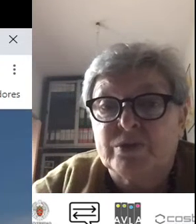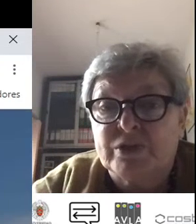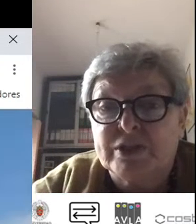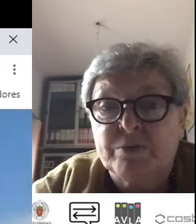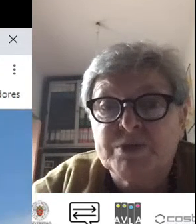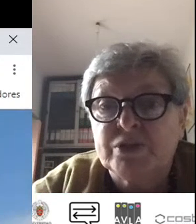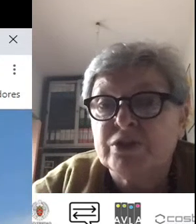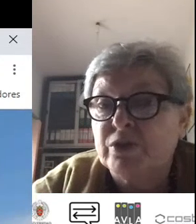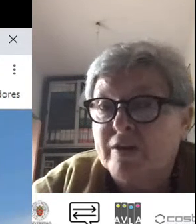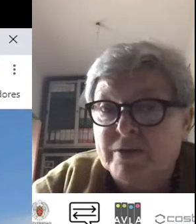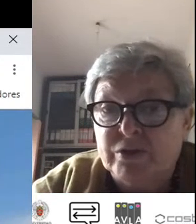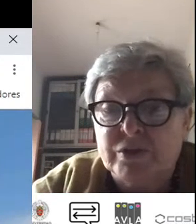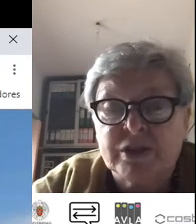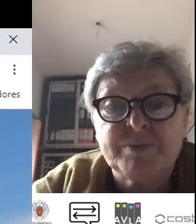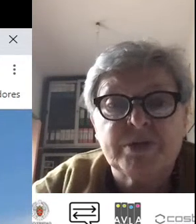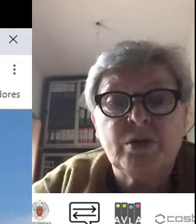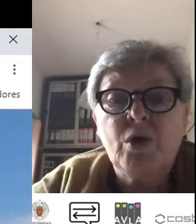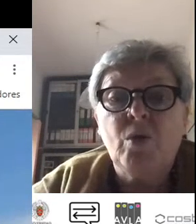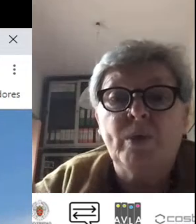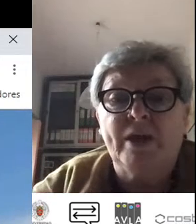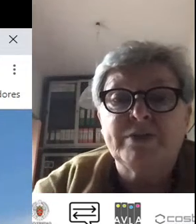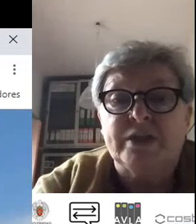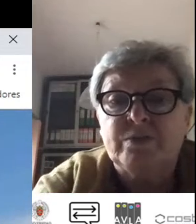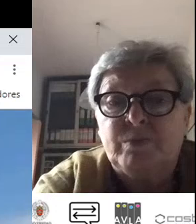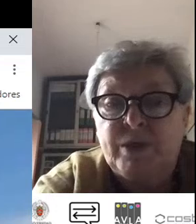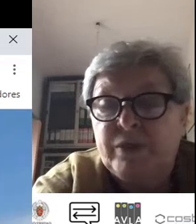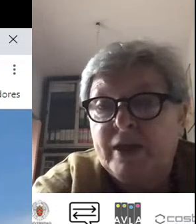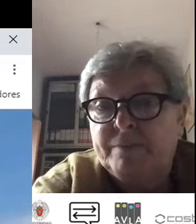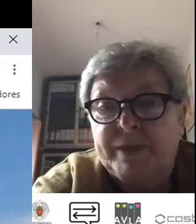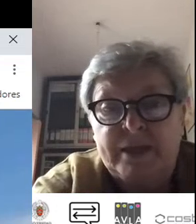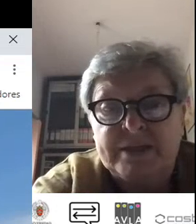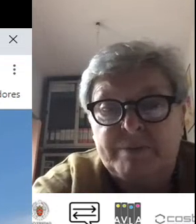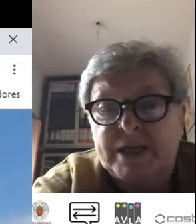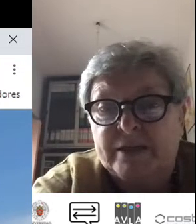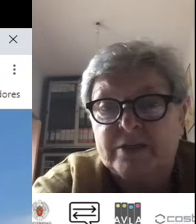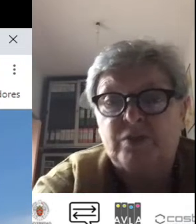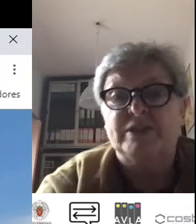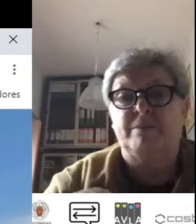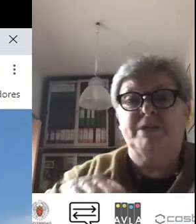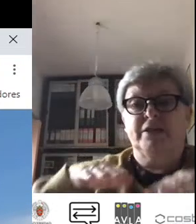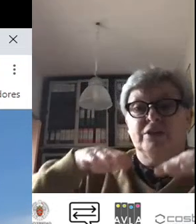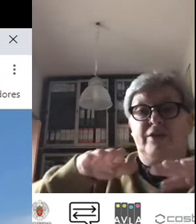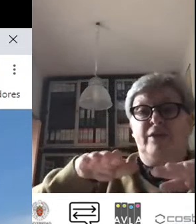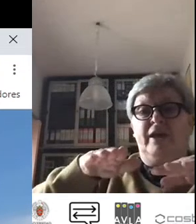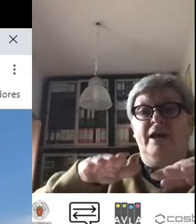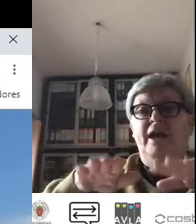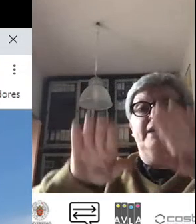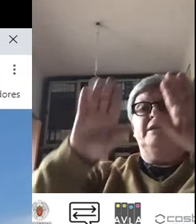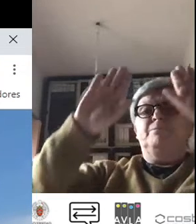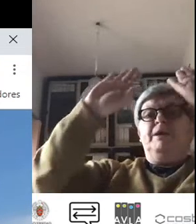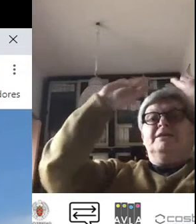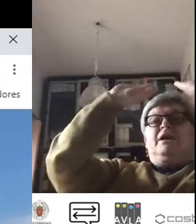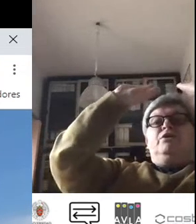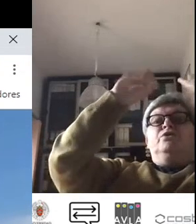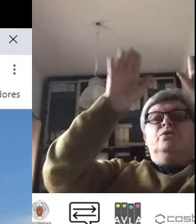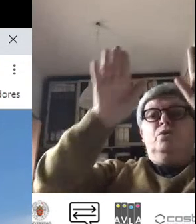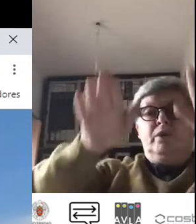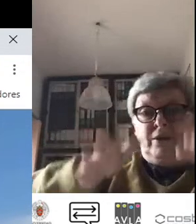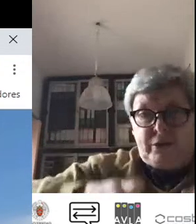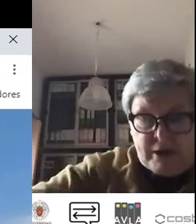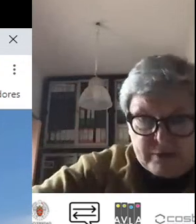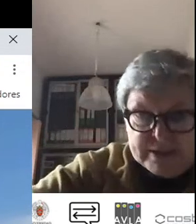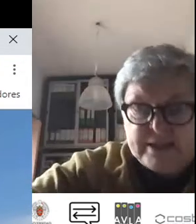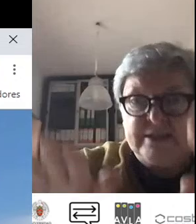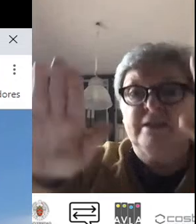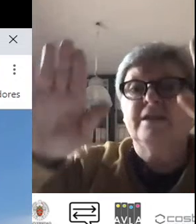also with audio description. So you have an audio description. We have done it with the subtitles. So the subtitles are there and it depends how you